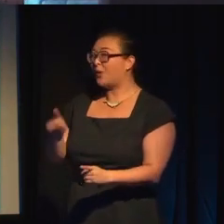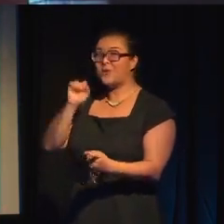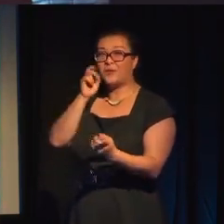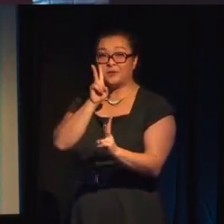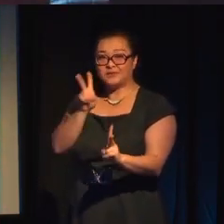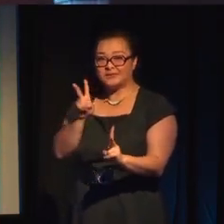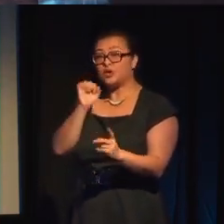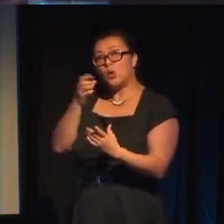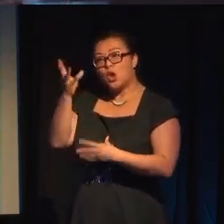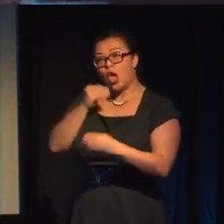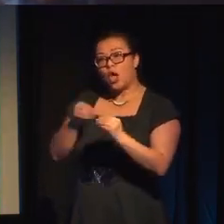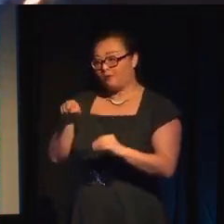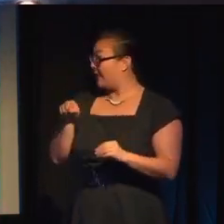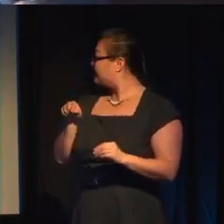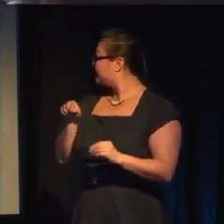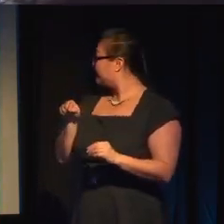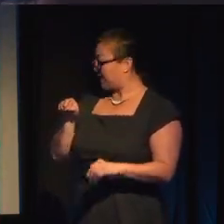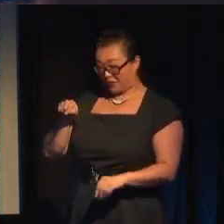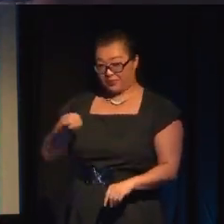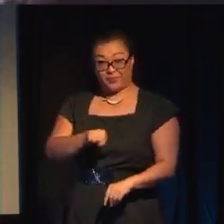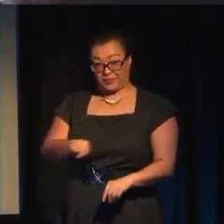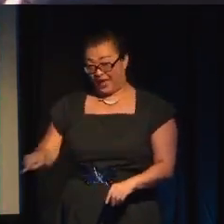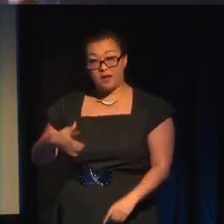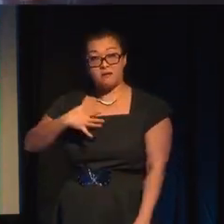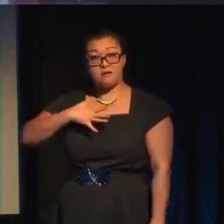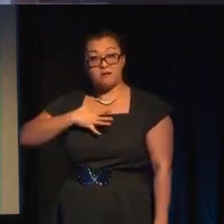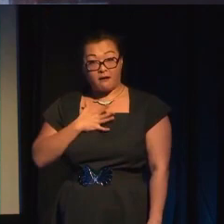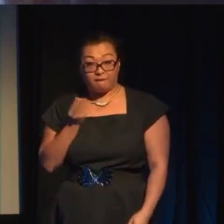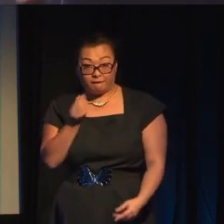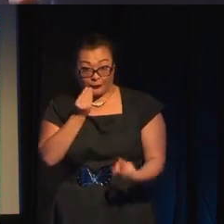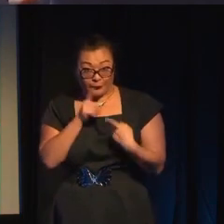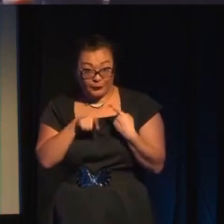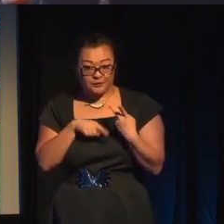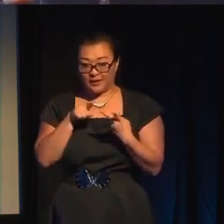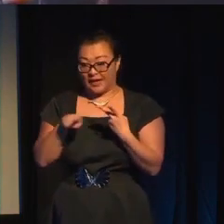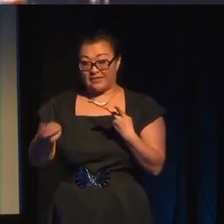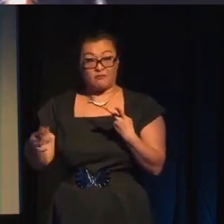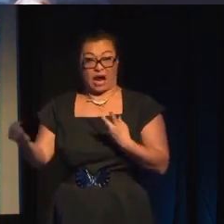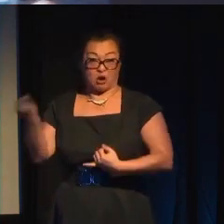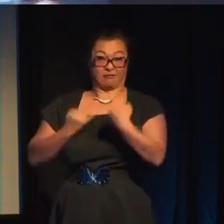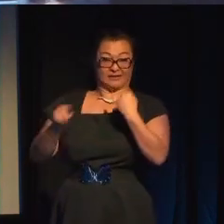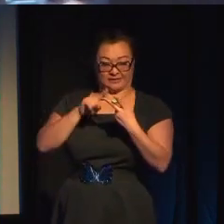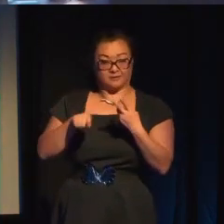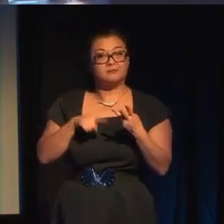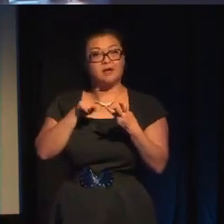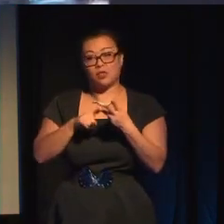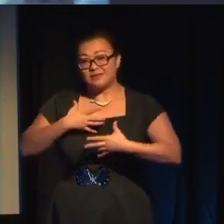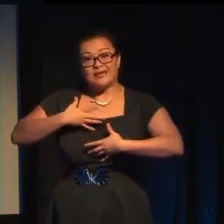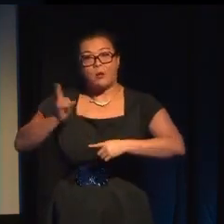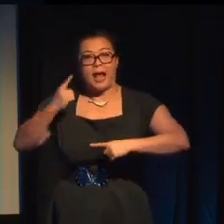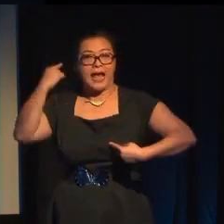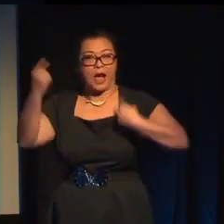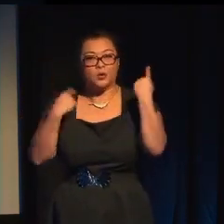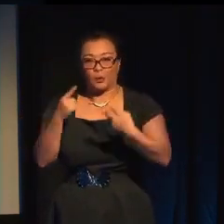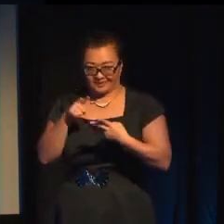they love food, 2, they're aggressive, and 3, they're scared of loud noises. So this fellow